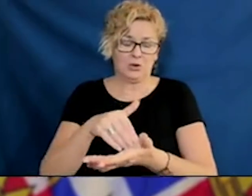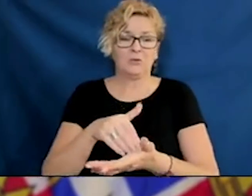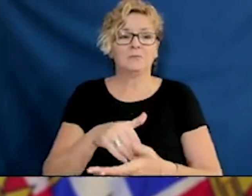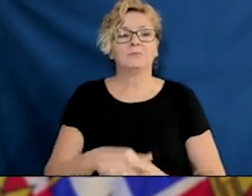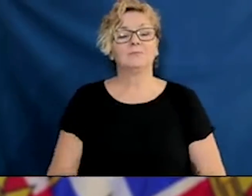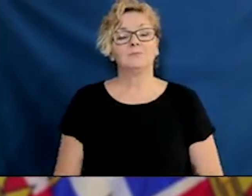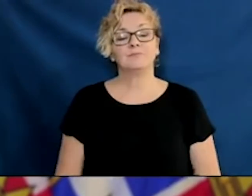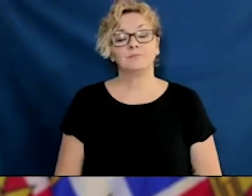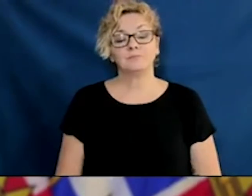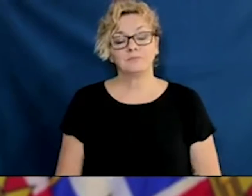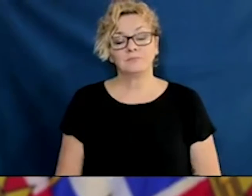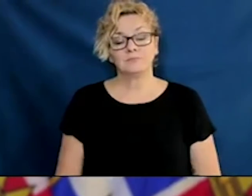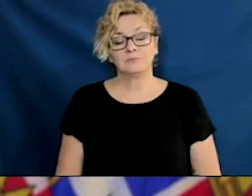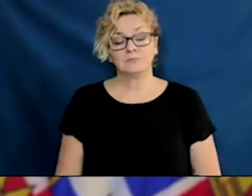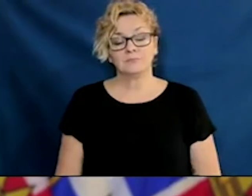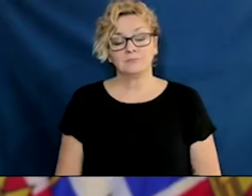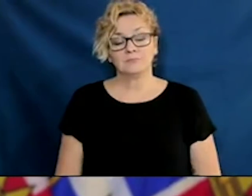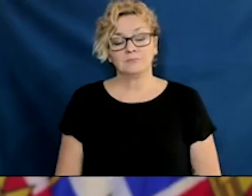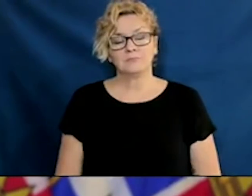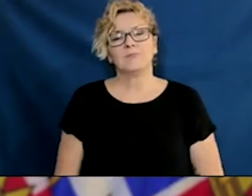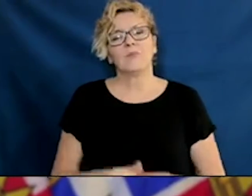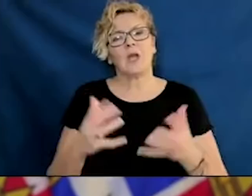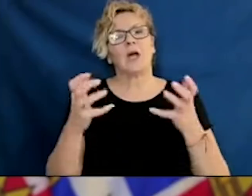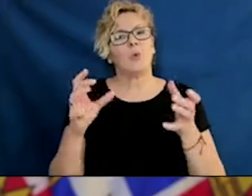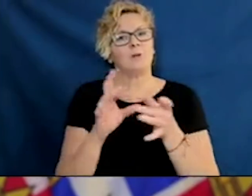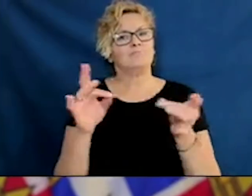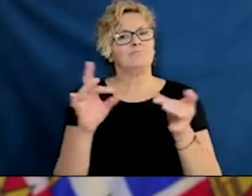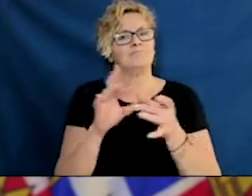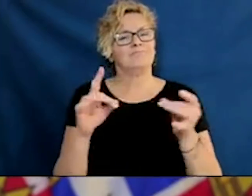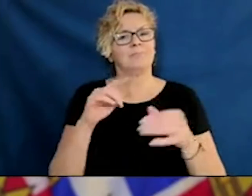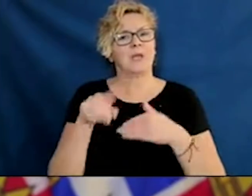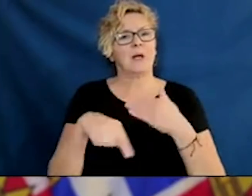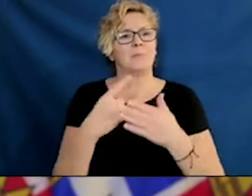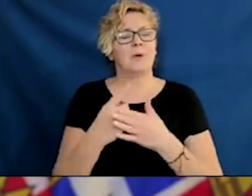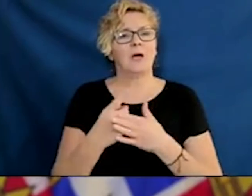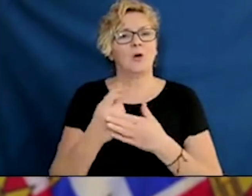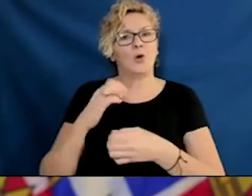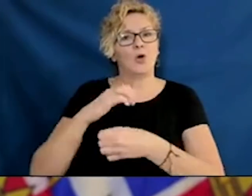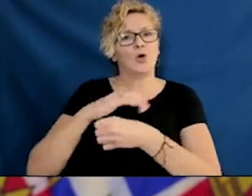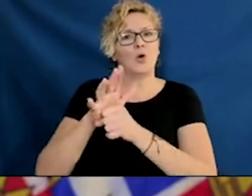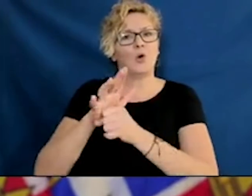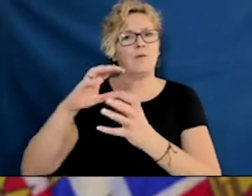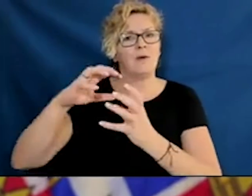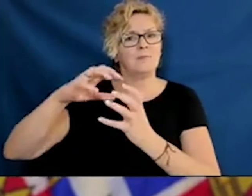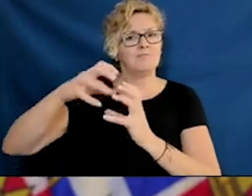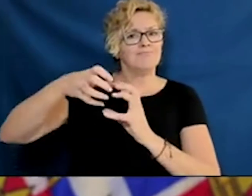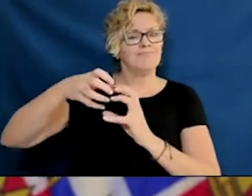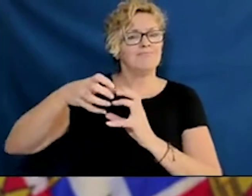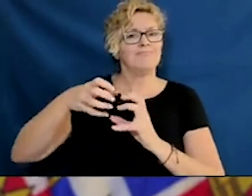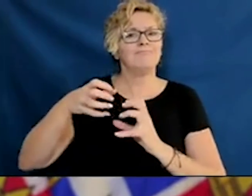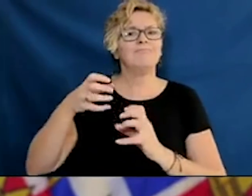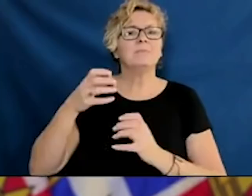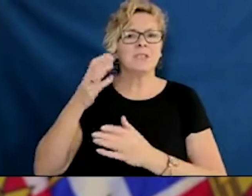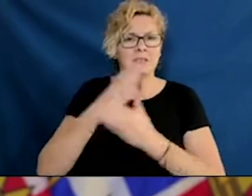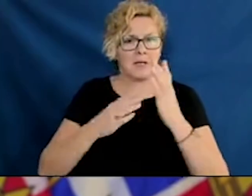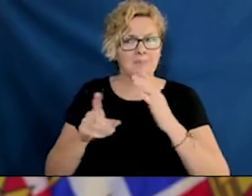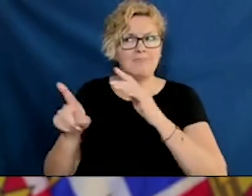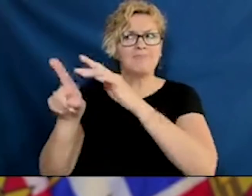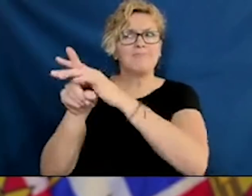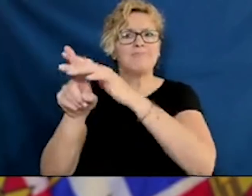bit today about these variants of concern that we're seeing across the world and here in British